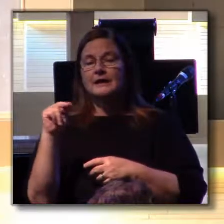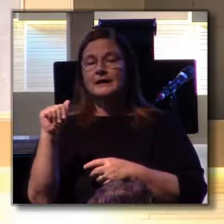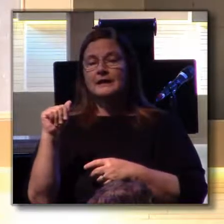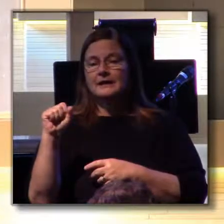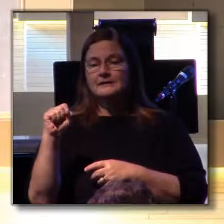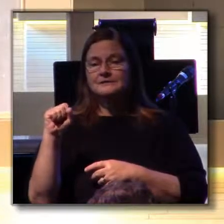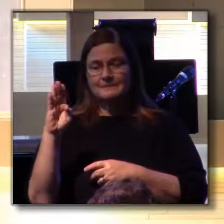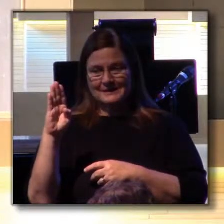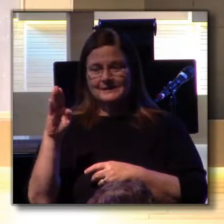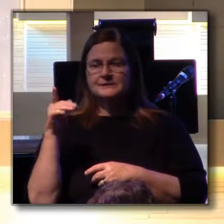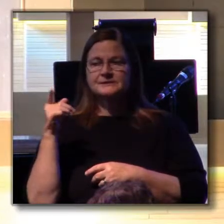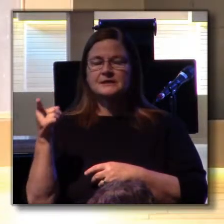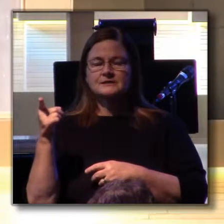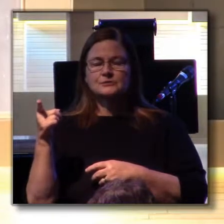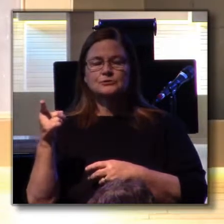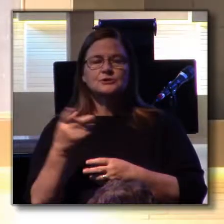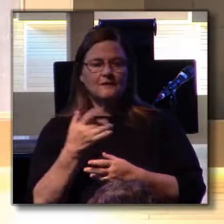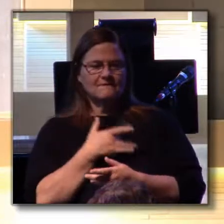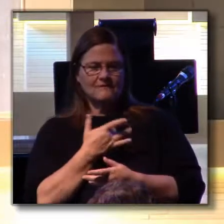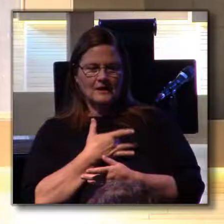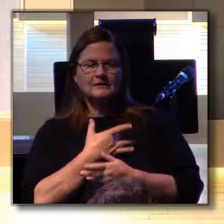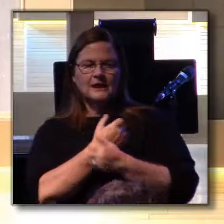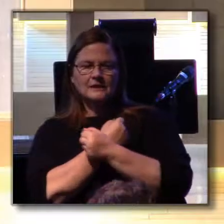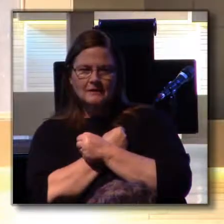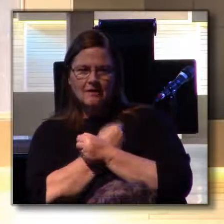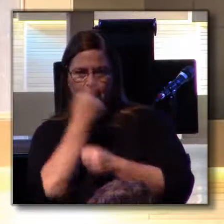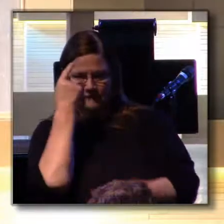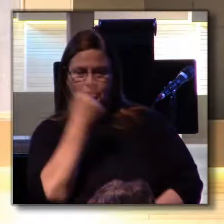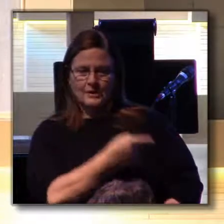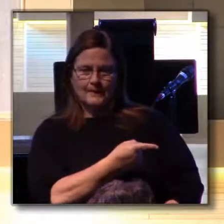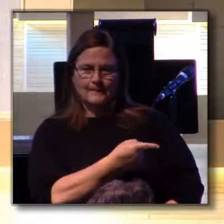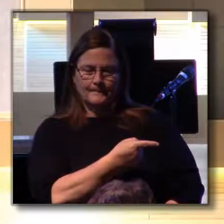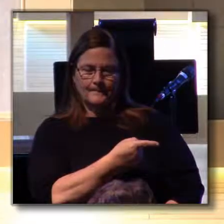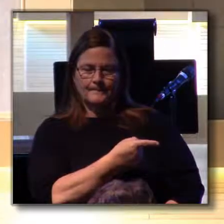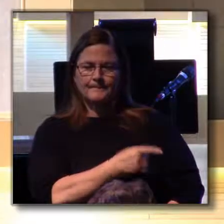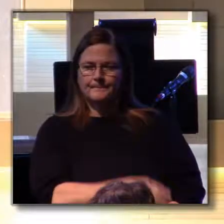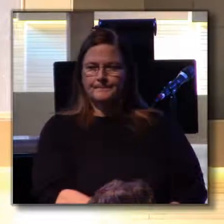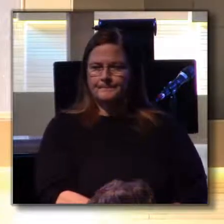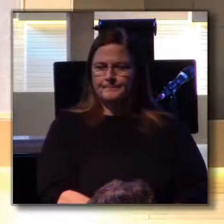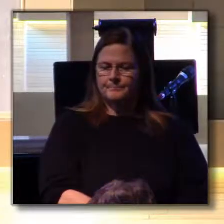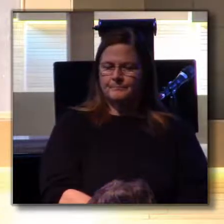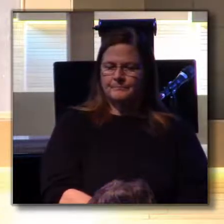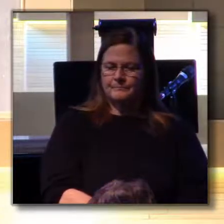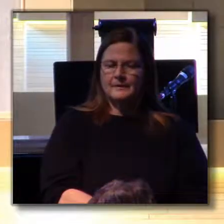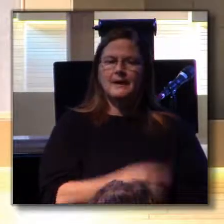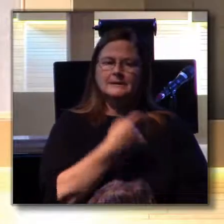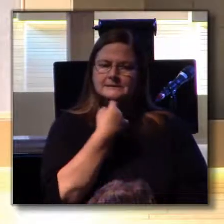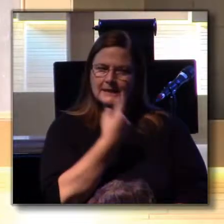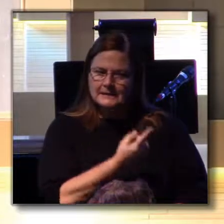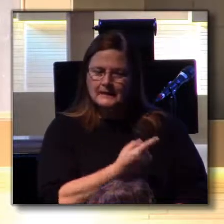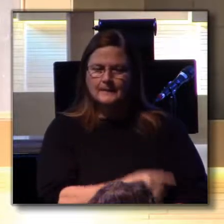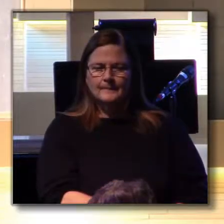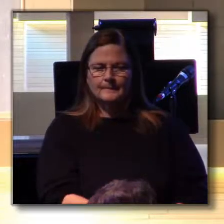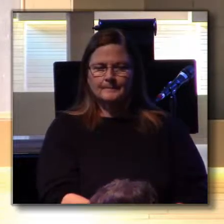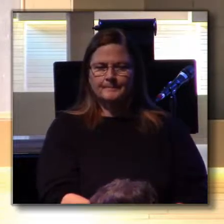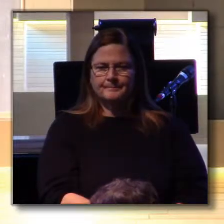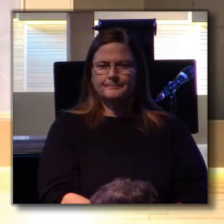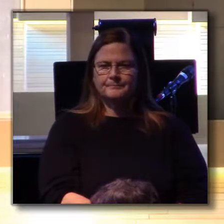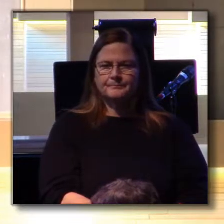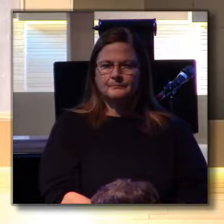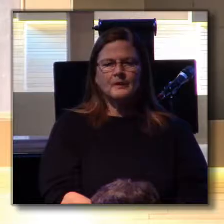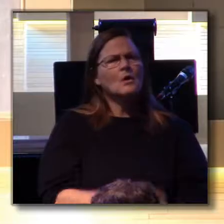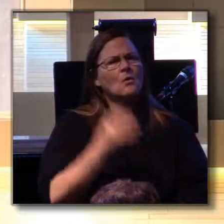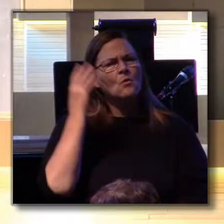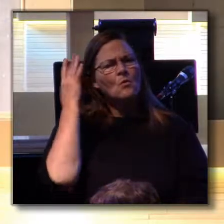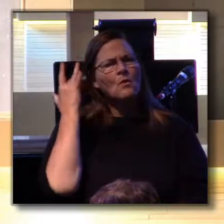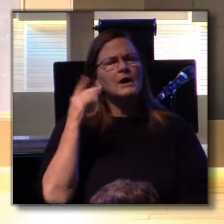simply says, "Looking at him, Yeshua loved him and said to him." And so why does